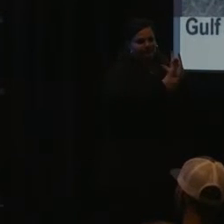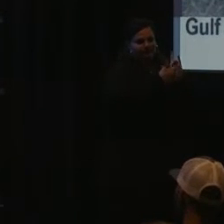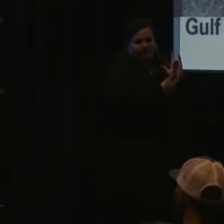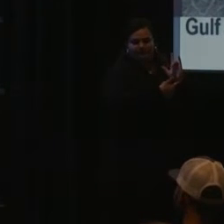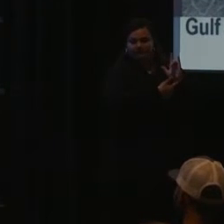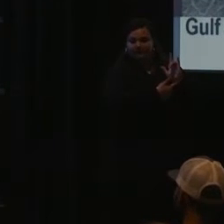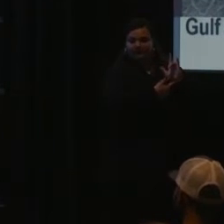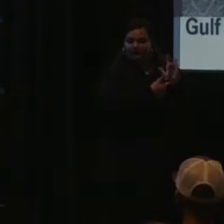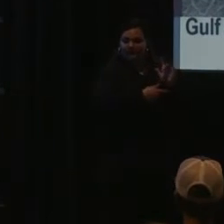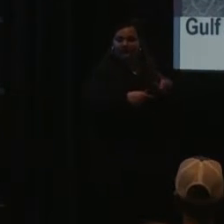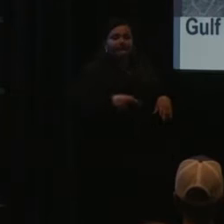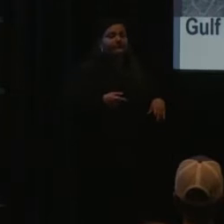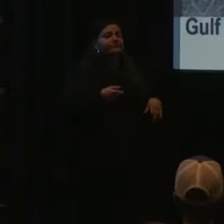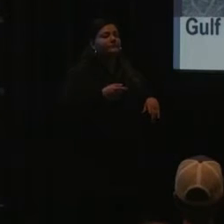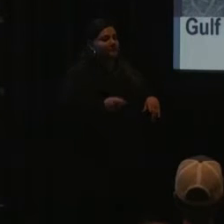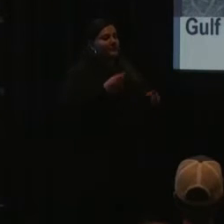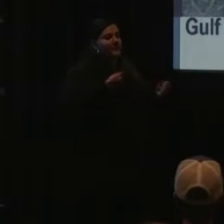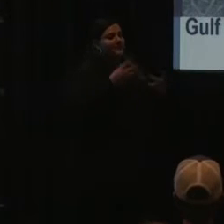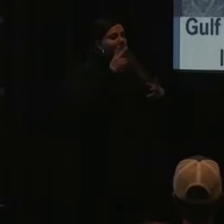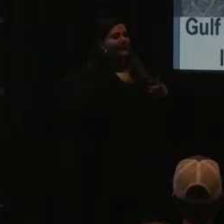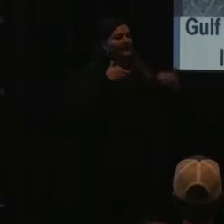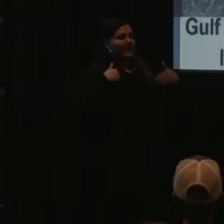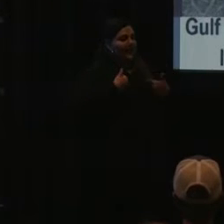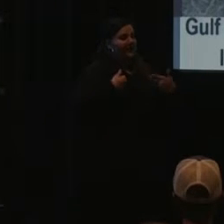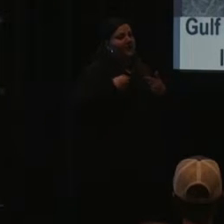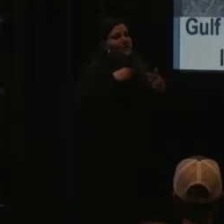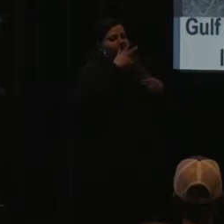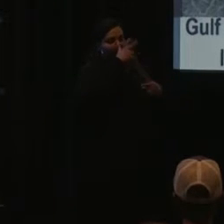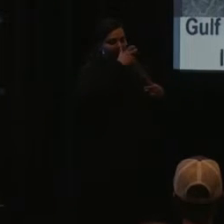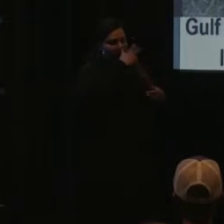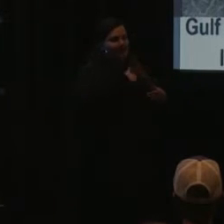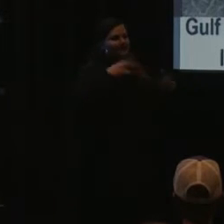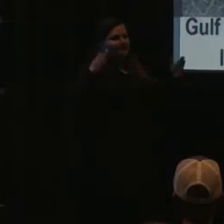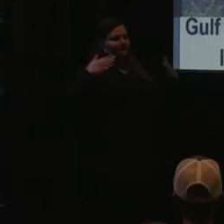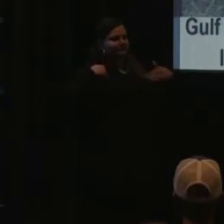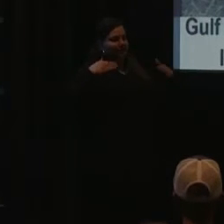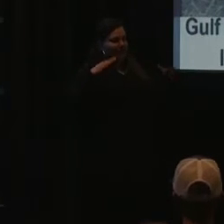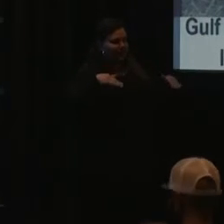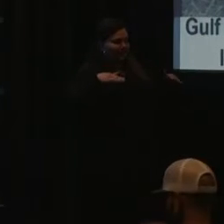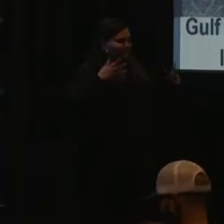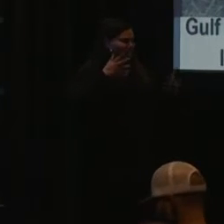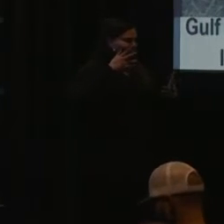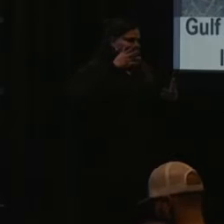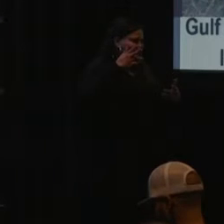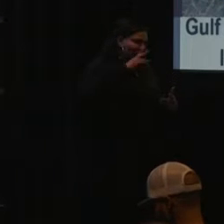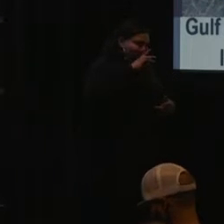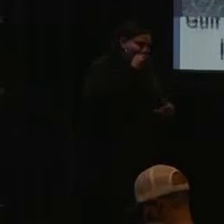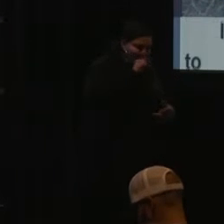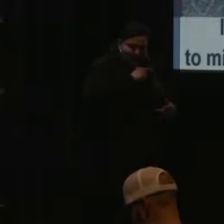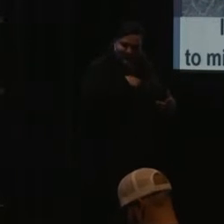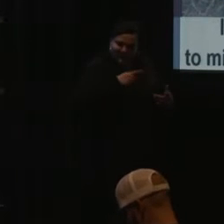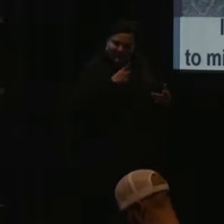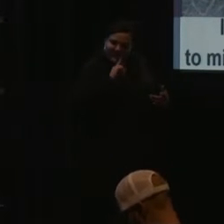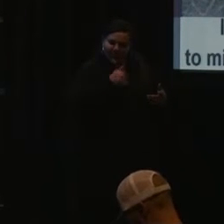Its many inhabitants depend on the river, from pollinators and migratory birds in San Antonio to the endangered whooping crane